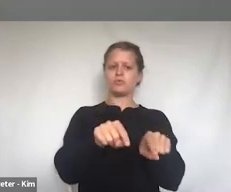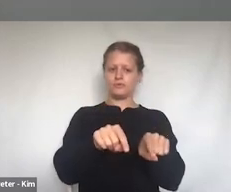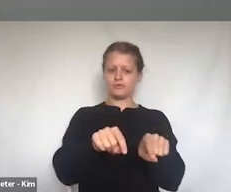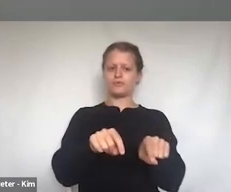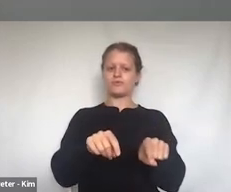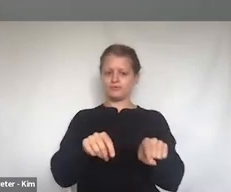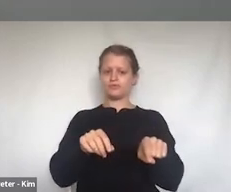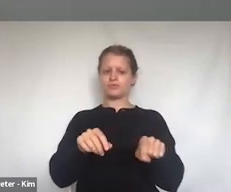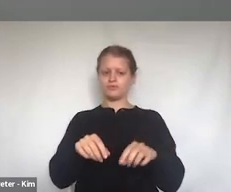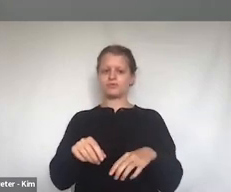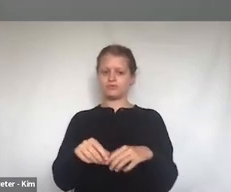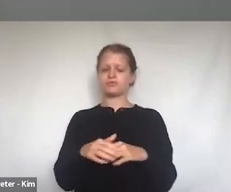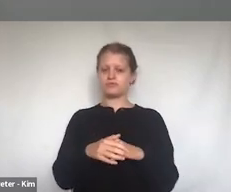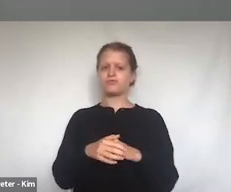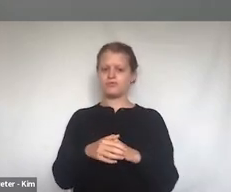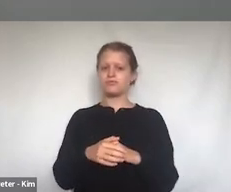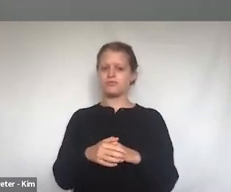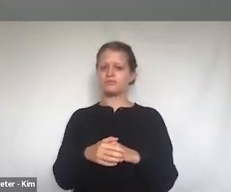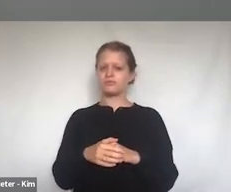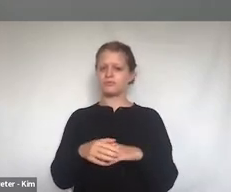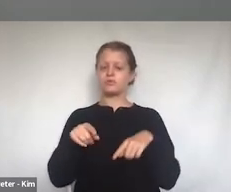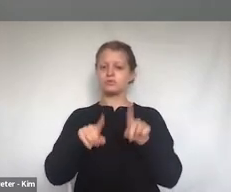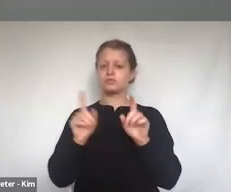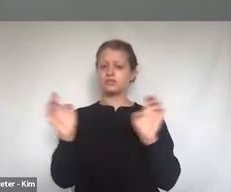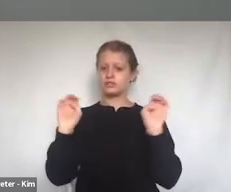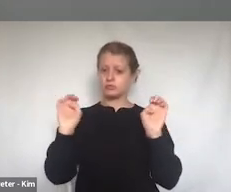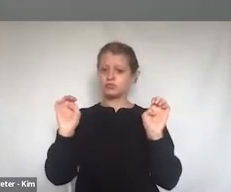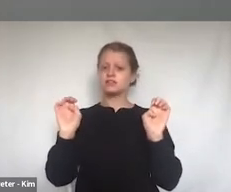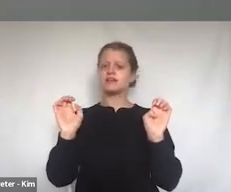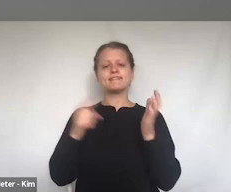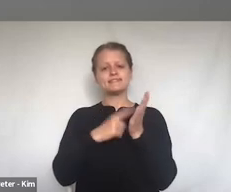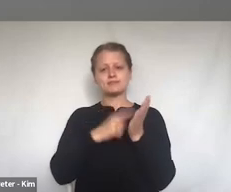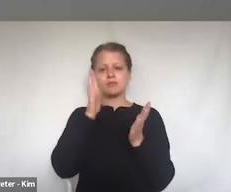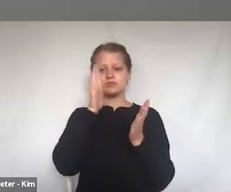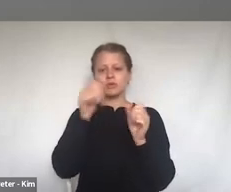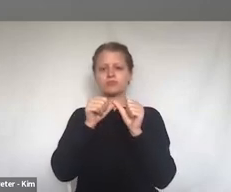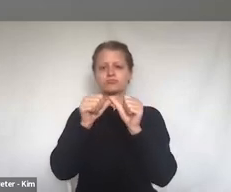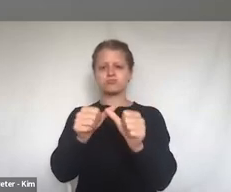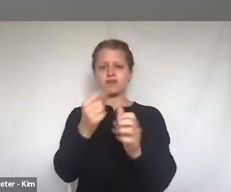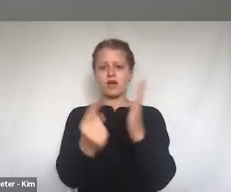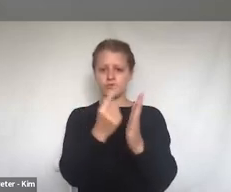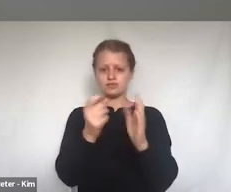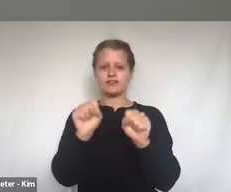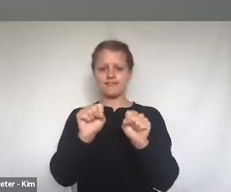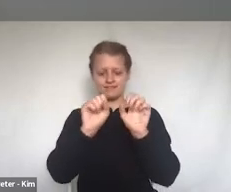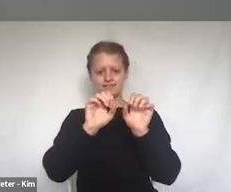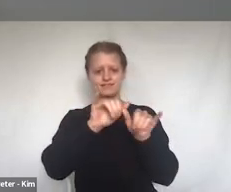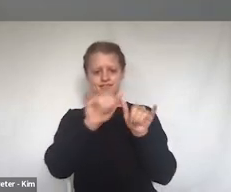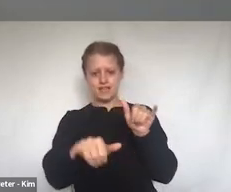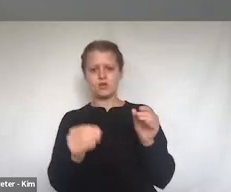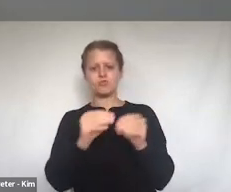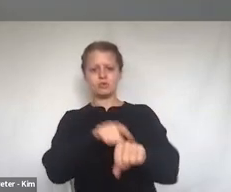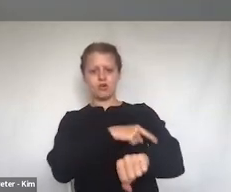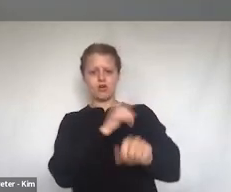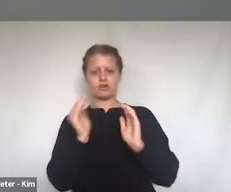extreme heat emergencies, some of those hours extend as well. But basically, yeah, any other